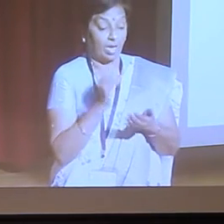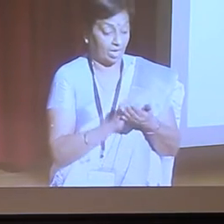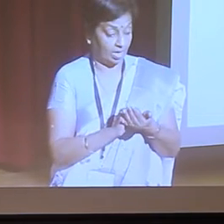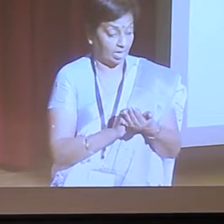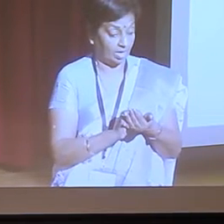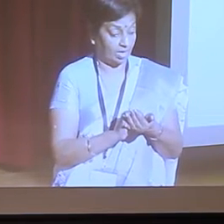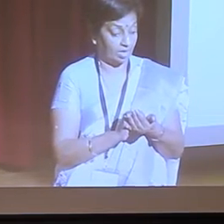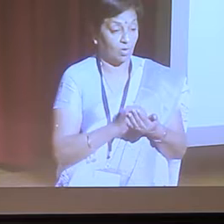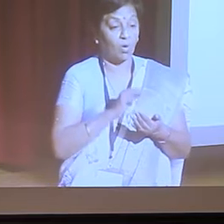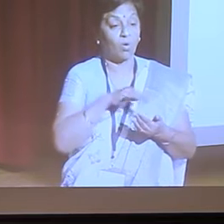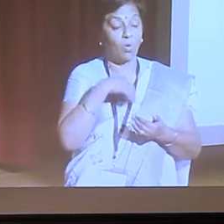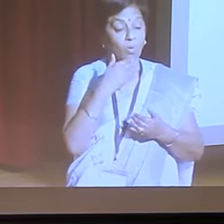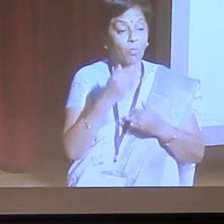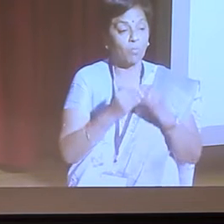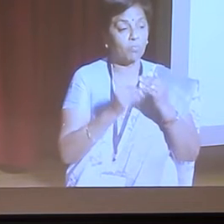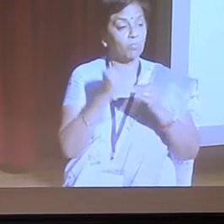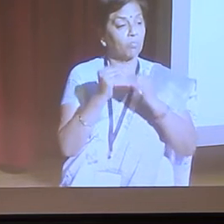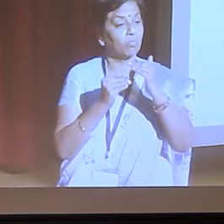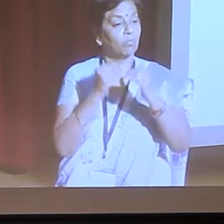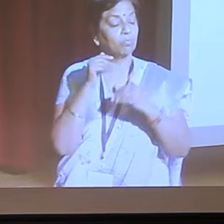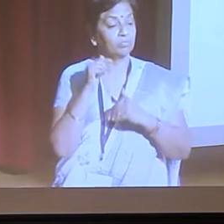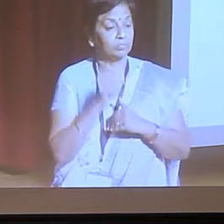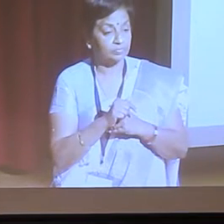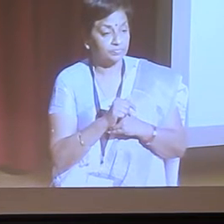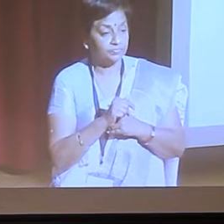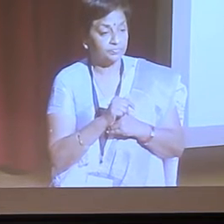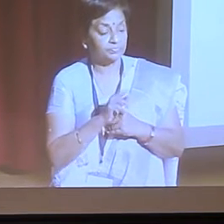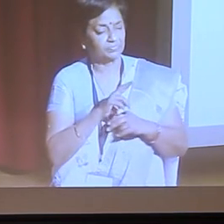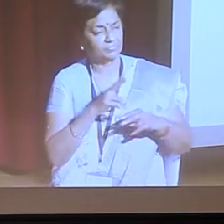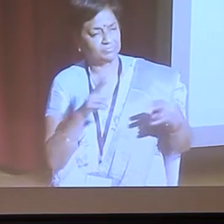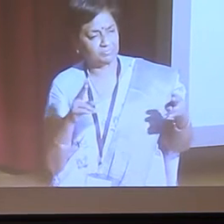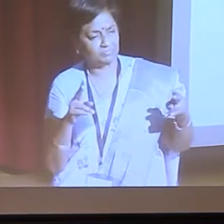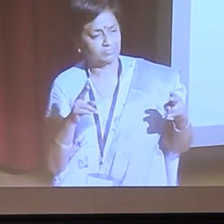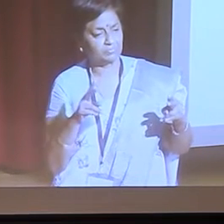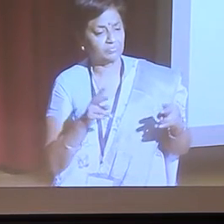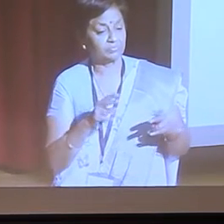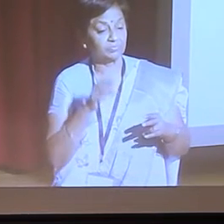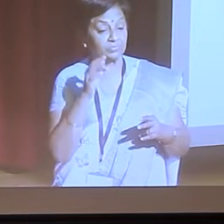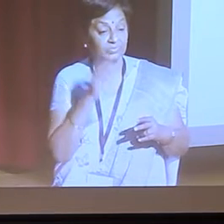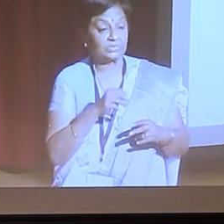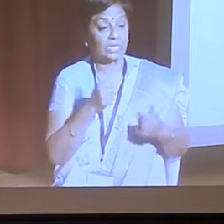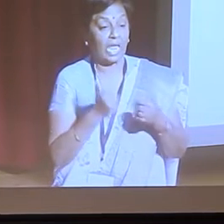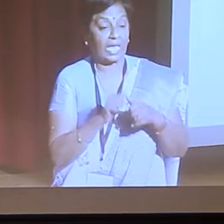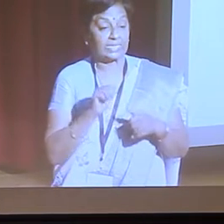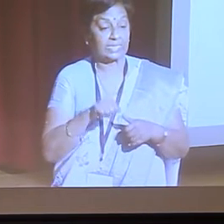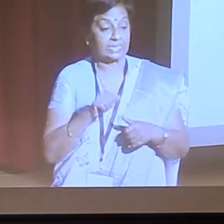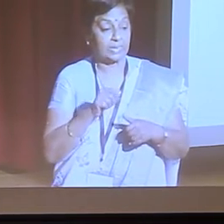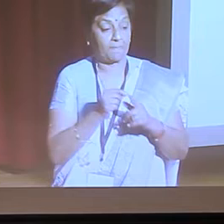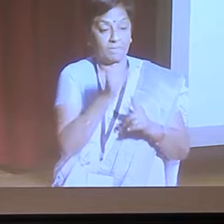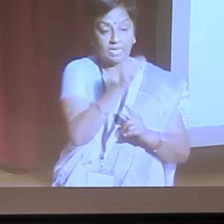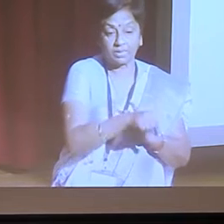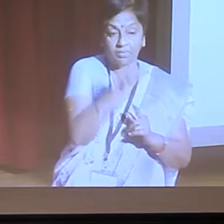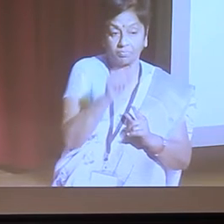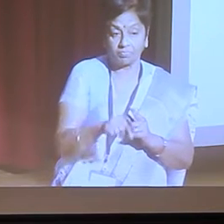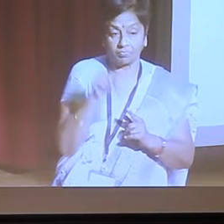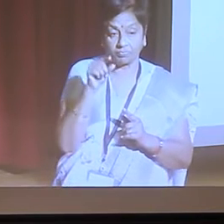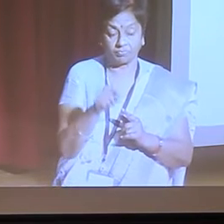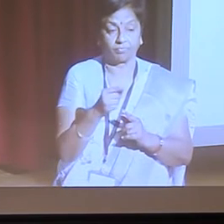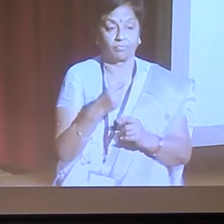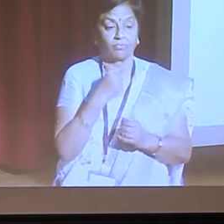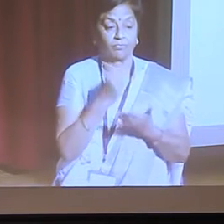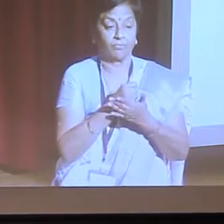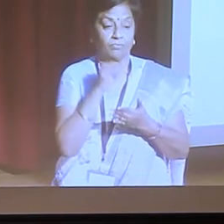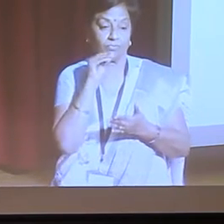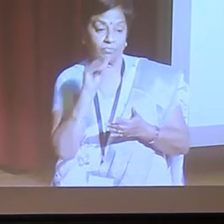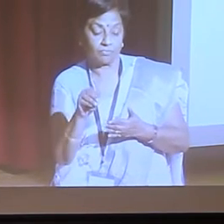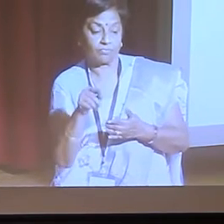as a powerful tool for providing access to areas believed to be inaccessible to persons with total blindness,